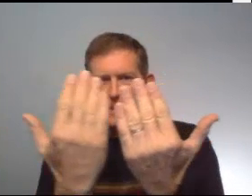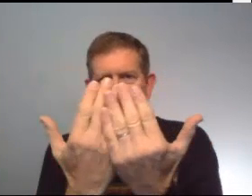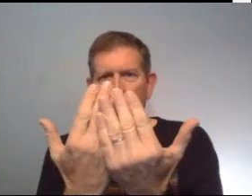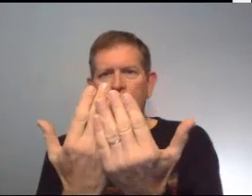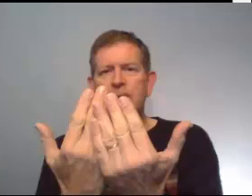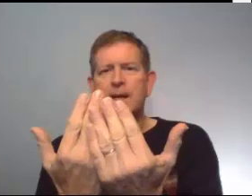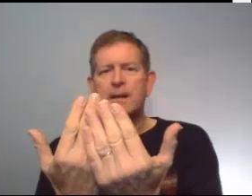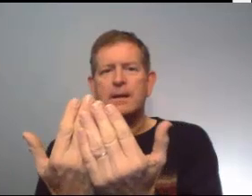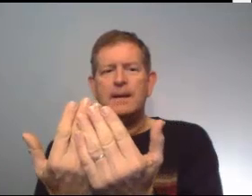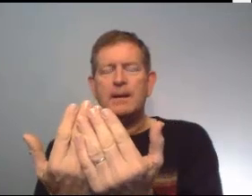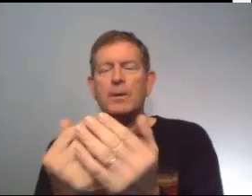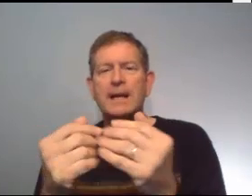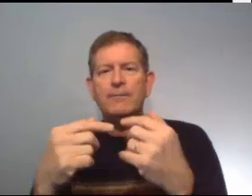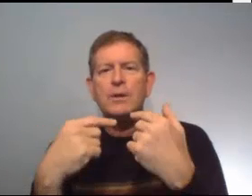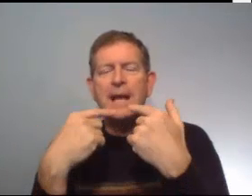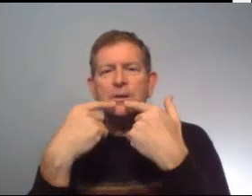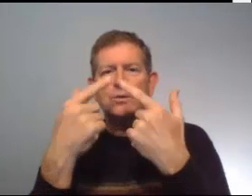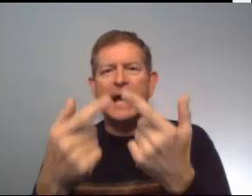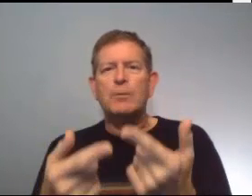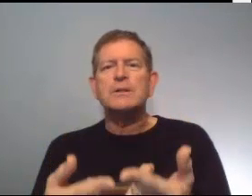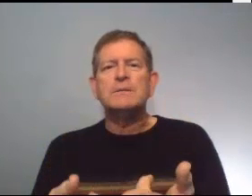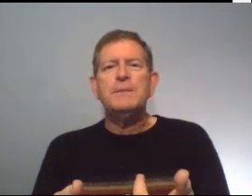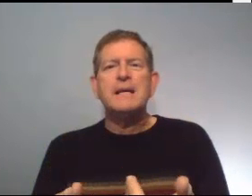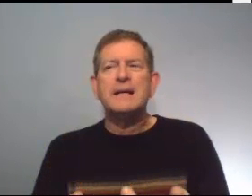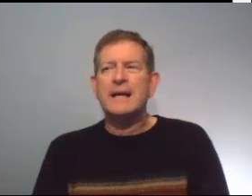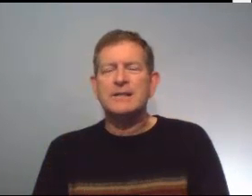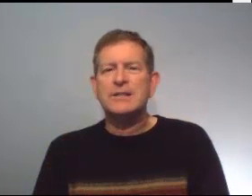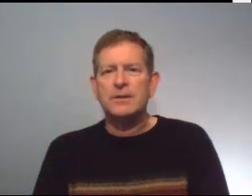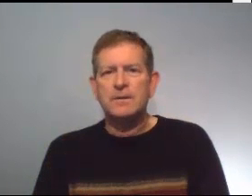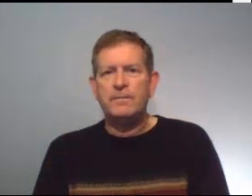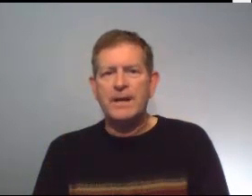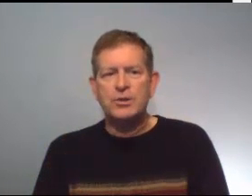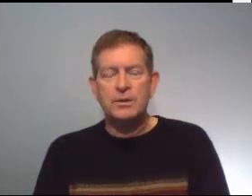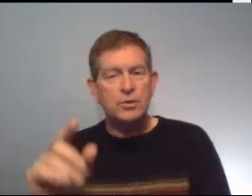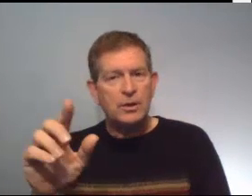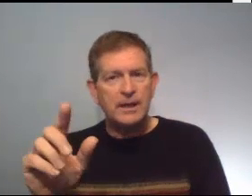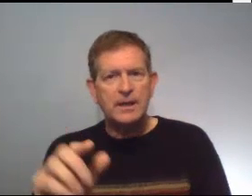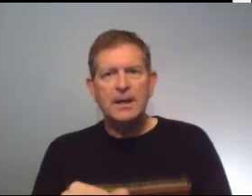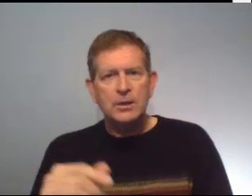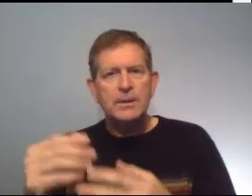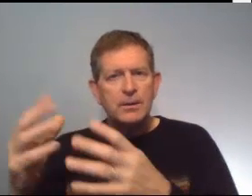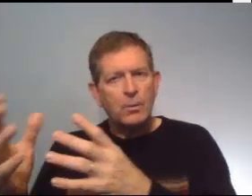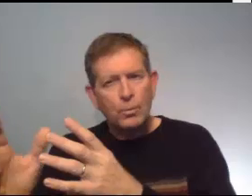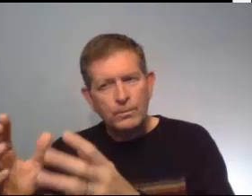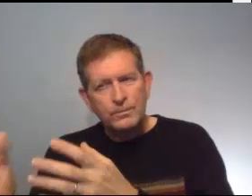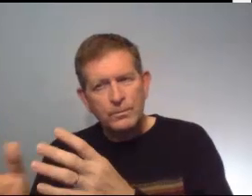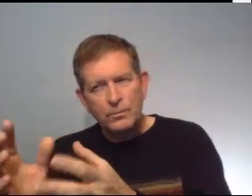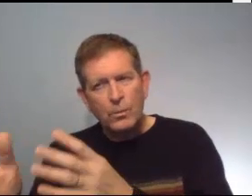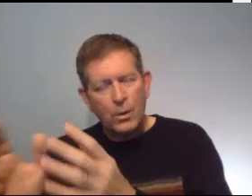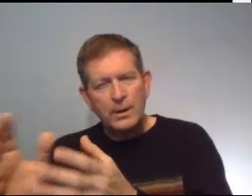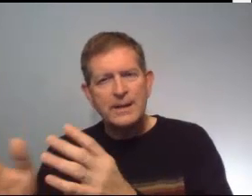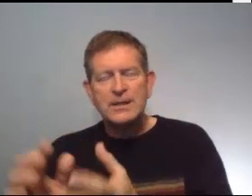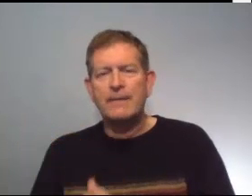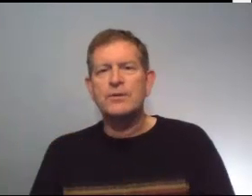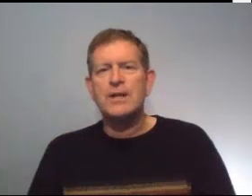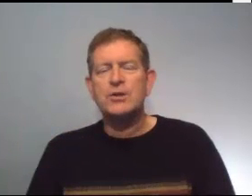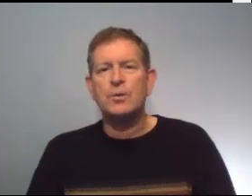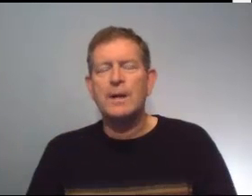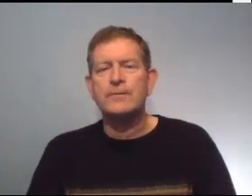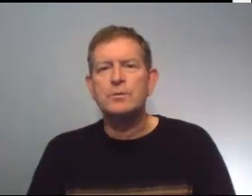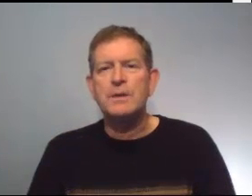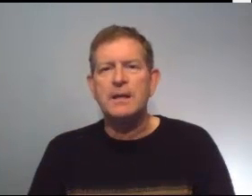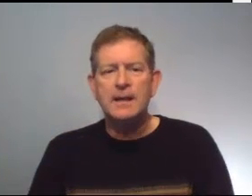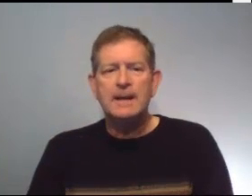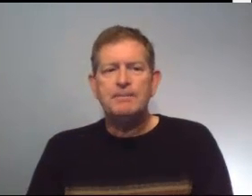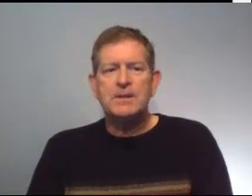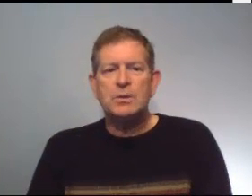and therefore they tend to run together. And when I give you the answers, I will speak not in a stilted fashion. As you click, you'll hear a more or less conversational